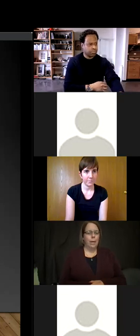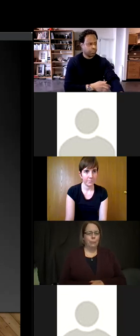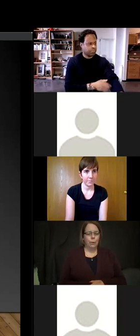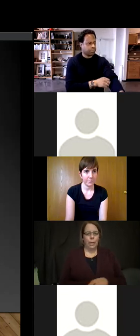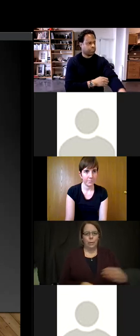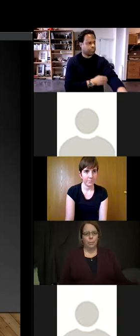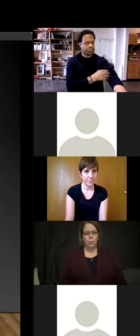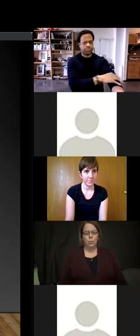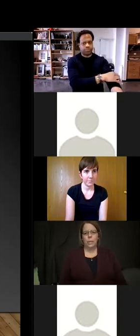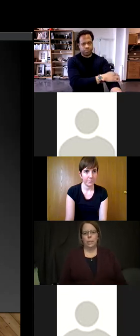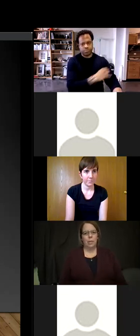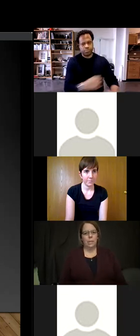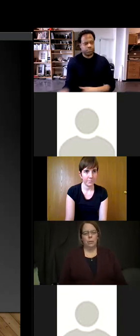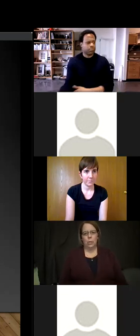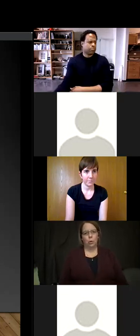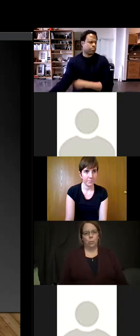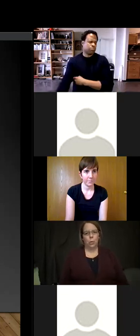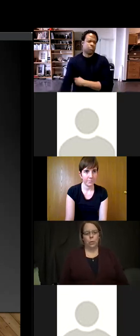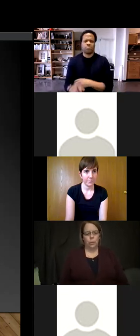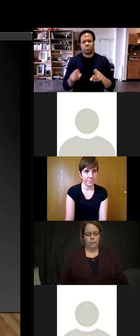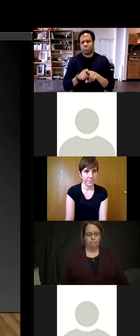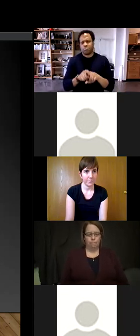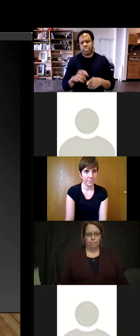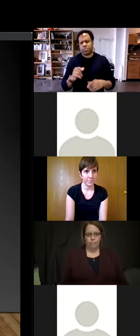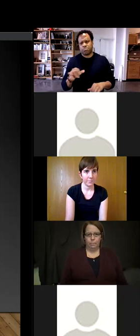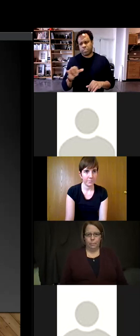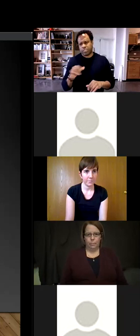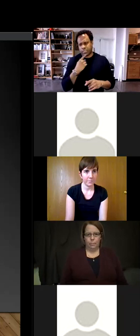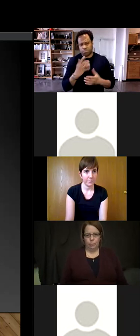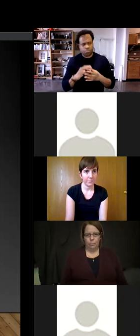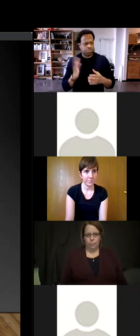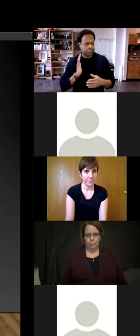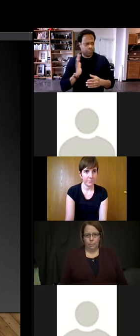or not for like to take the place of an interpreter.